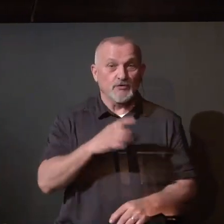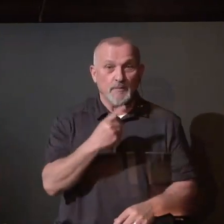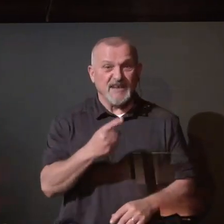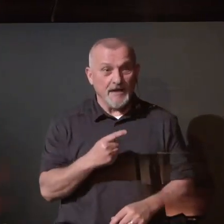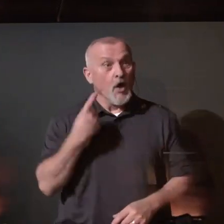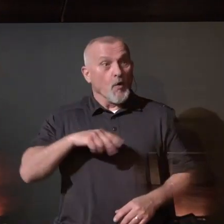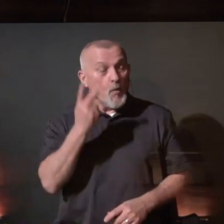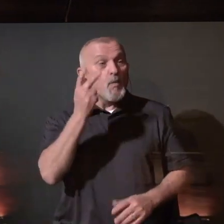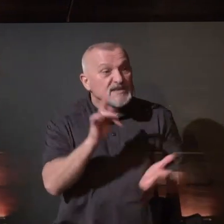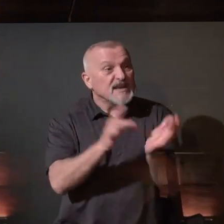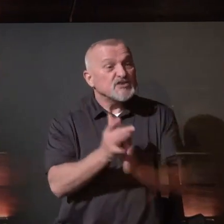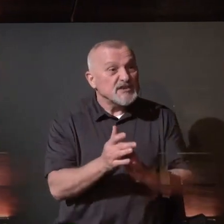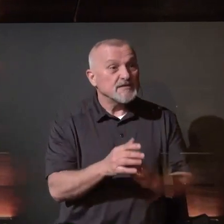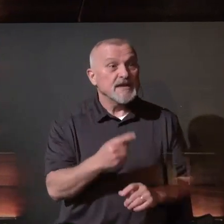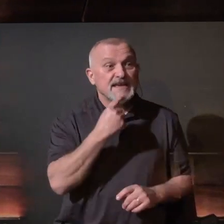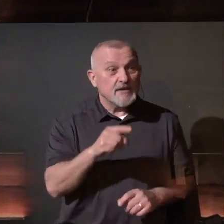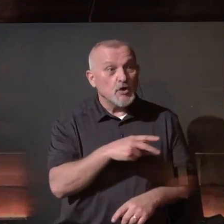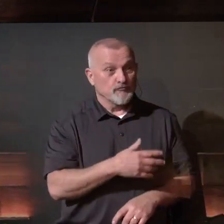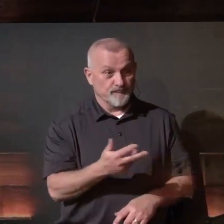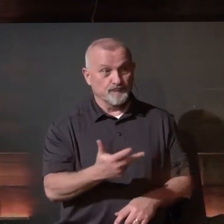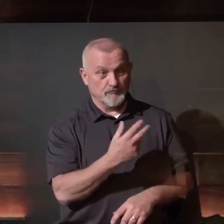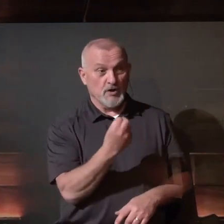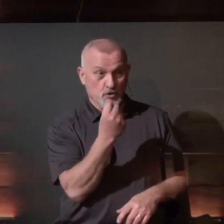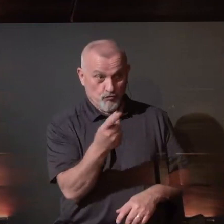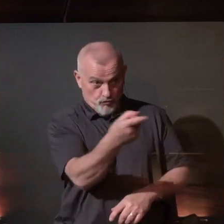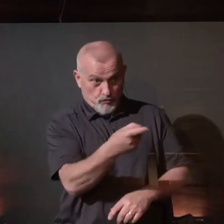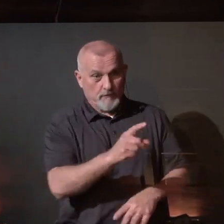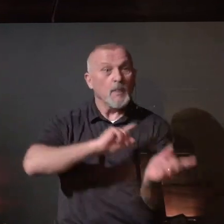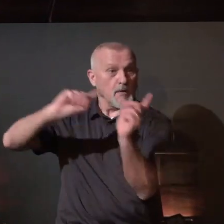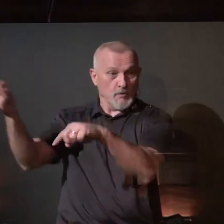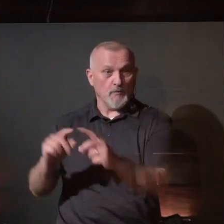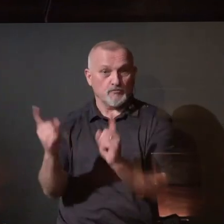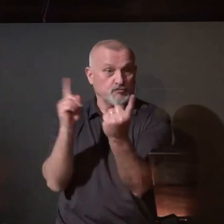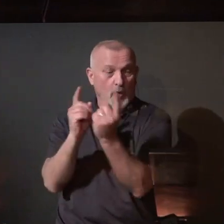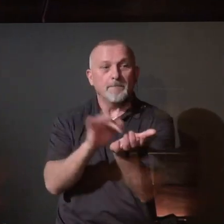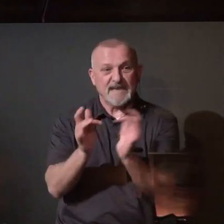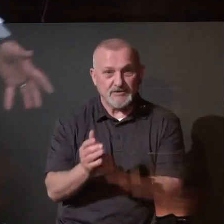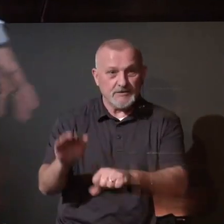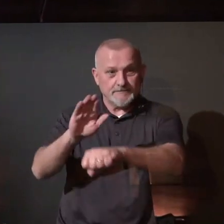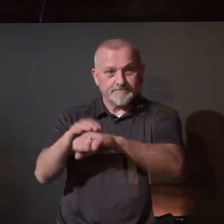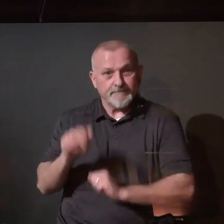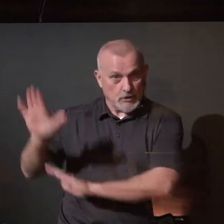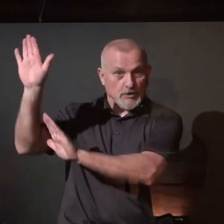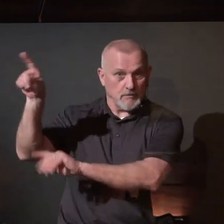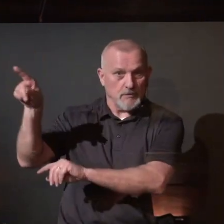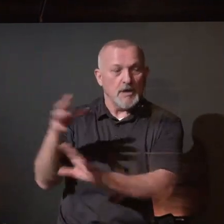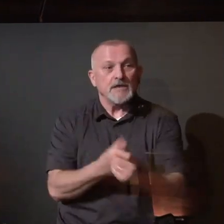risen from the grave. And He says to meet Him on the hillside in Galilee, He's got something to tell you. It's an important